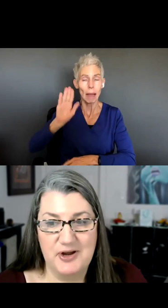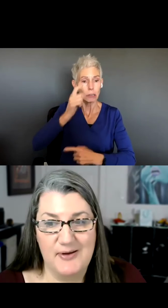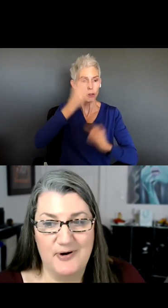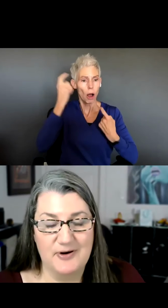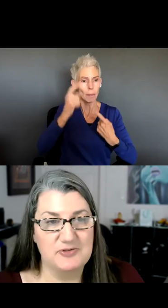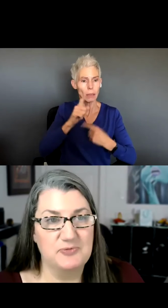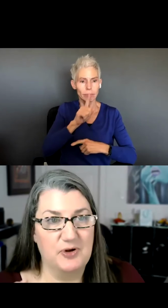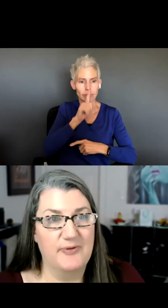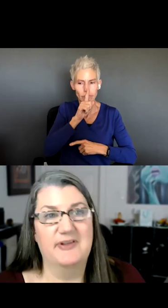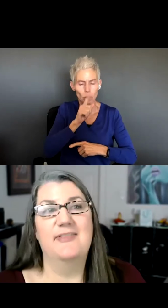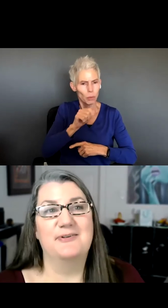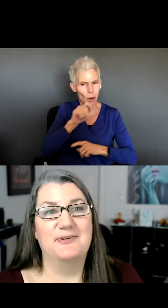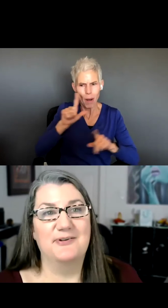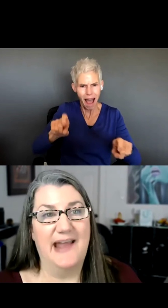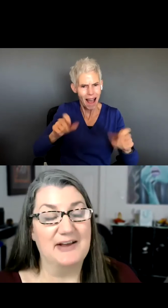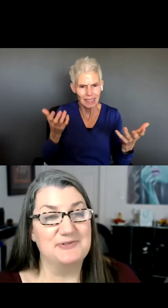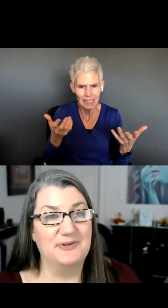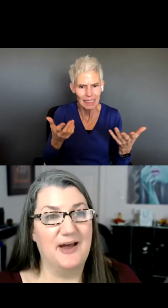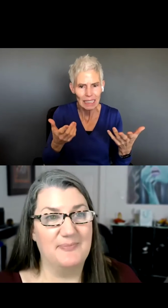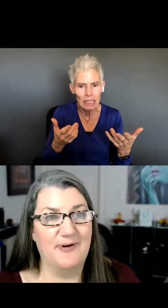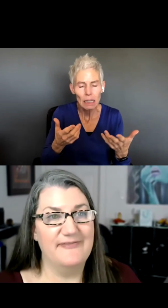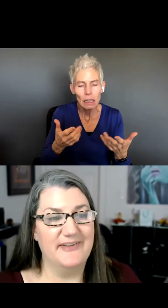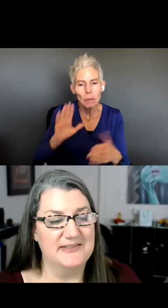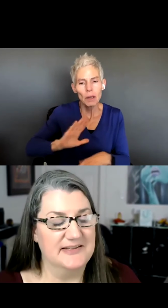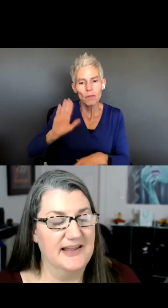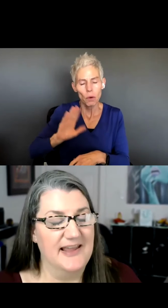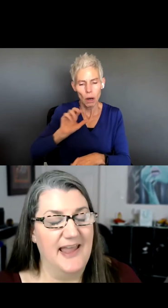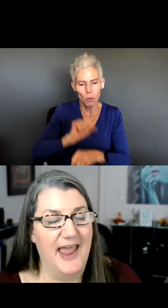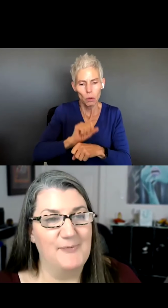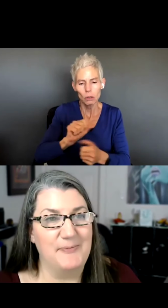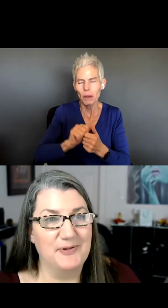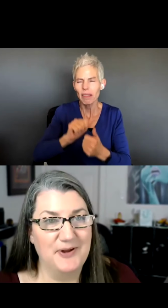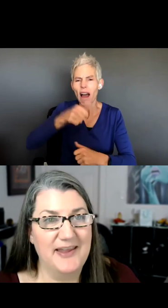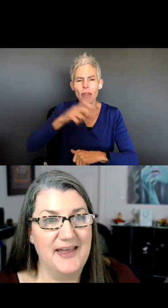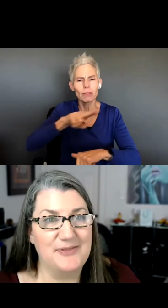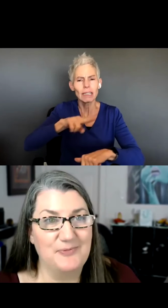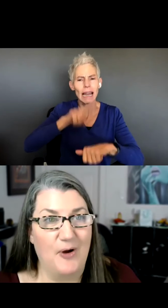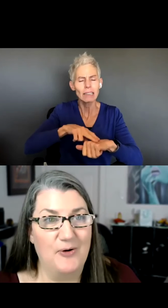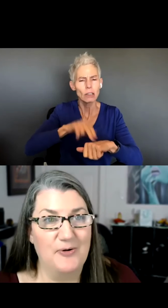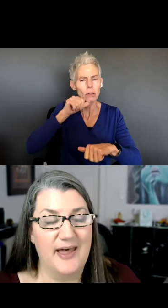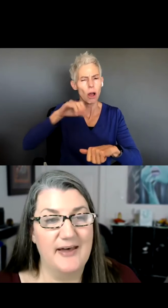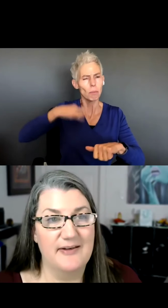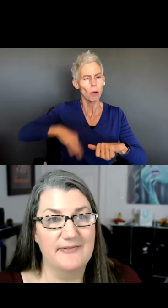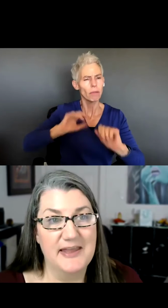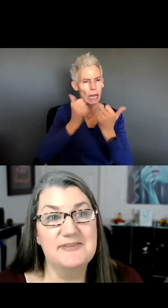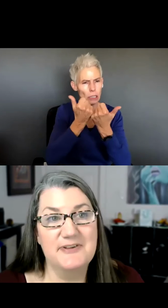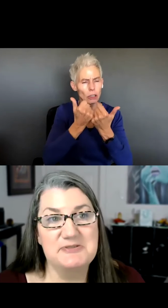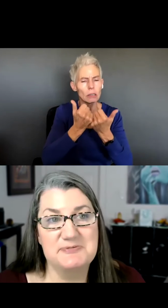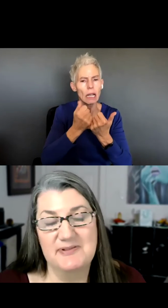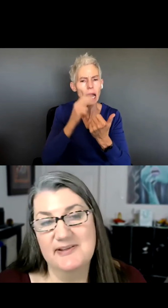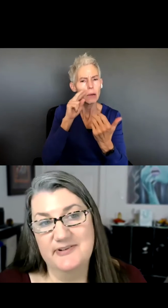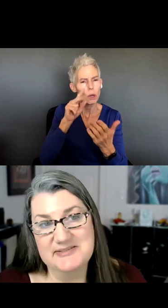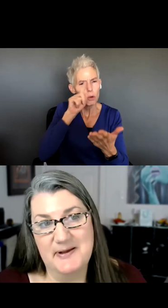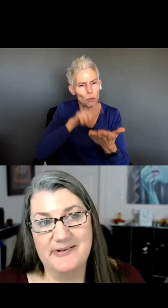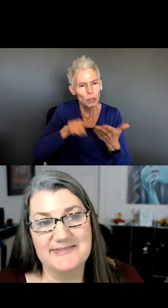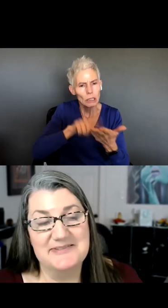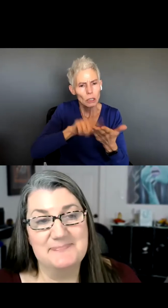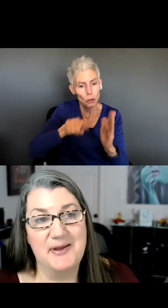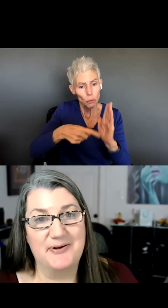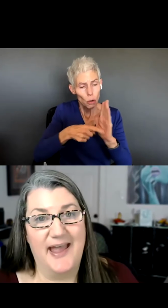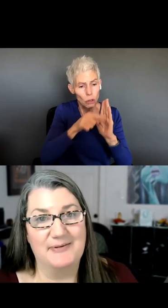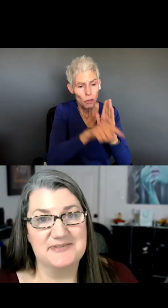Years ago I worked, with another national nonprofit, and we were looking at the role of individuals with lived